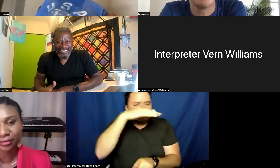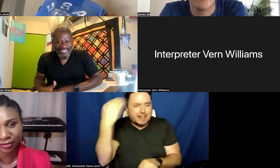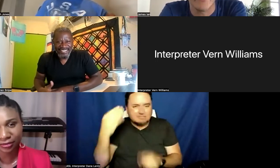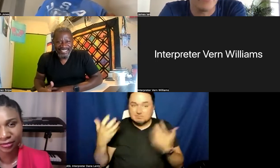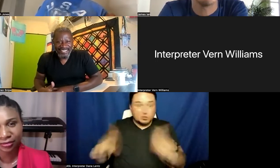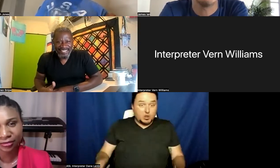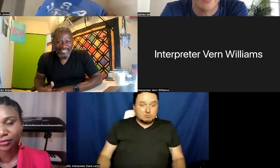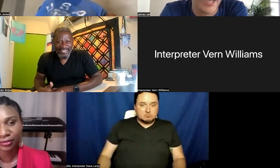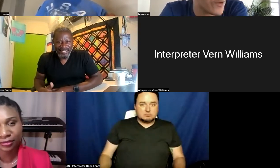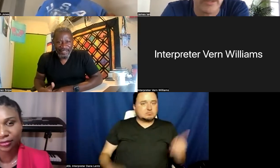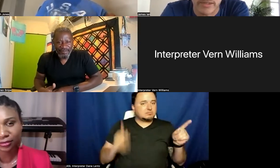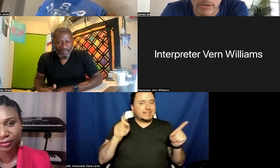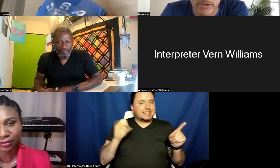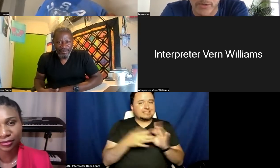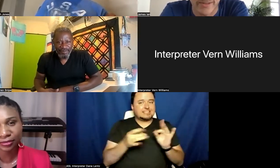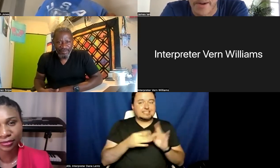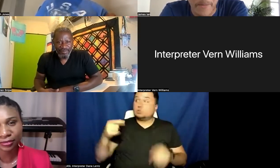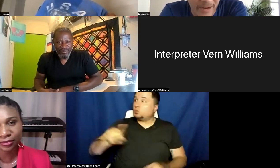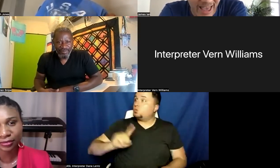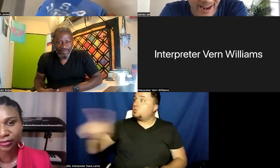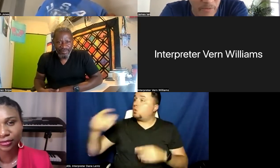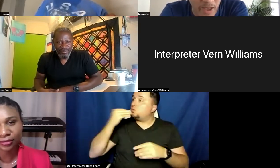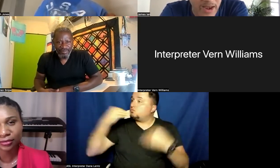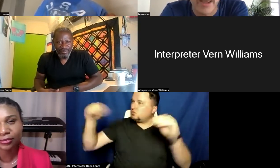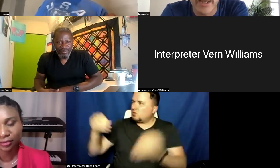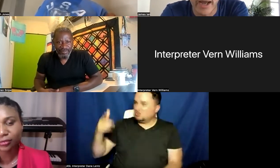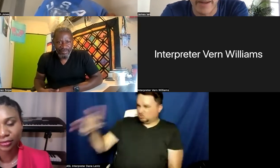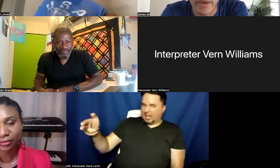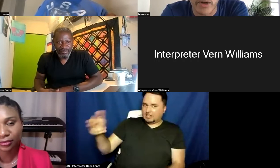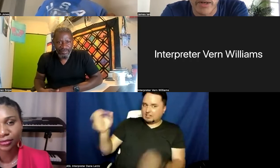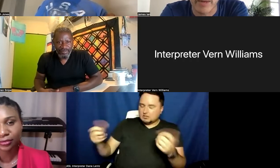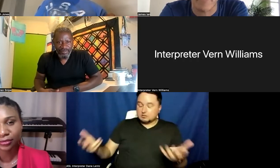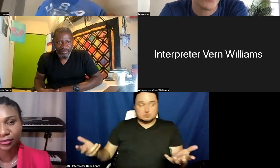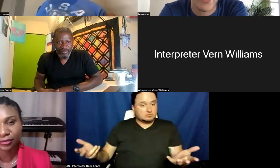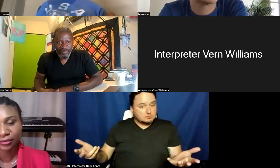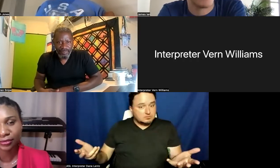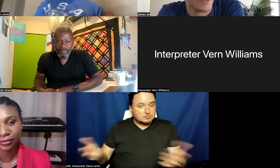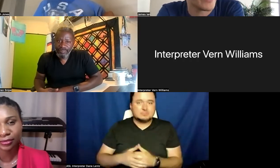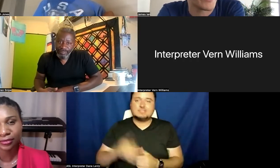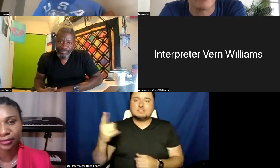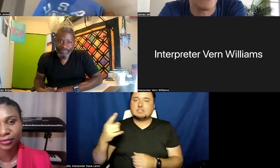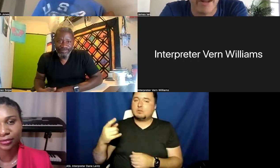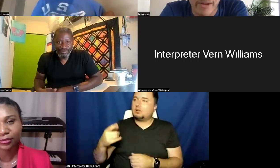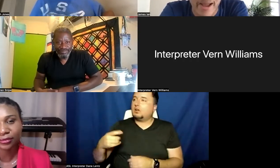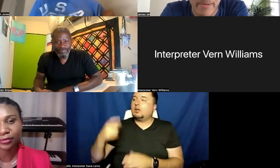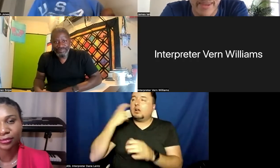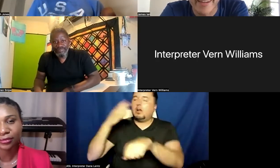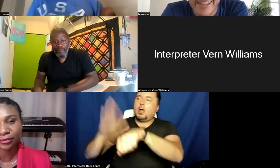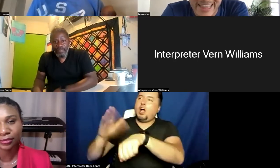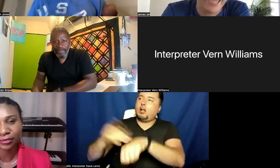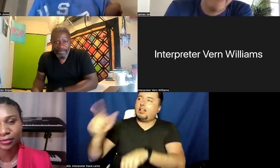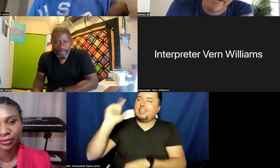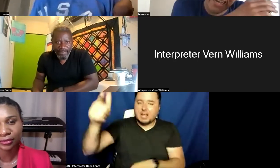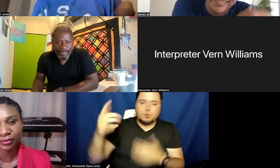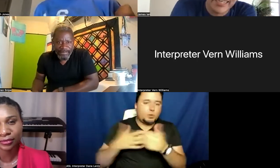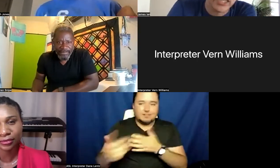could, you could be shot going to the grocery store. They don't want that. And when someone calls them out on it or whatever it might be,